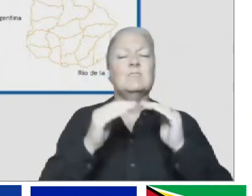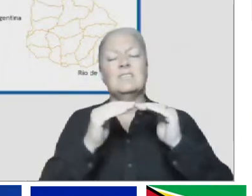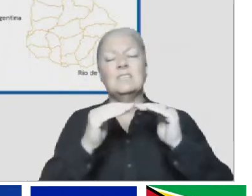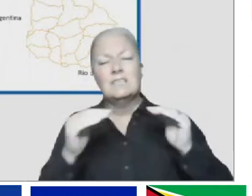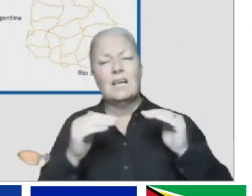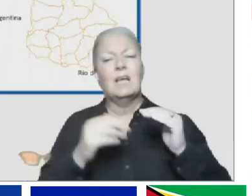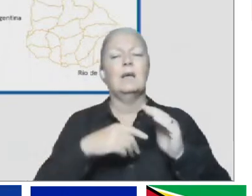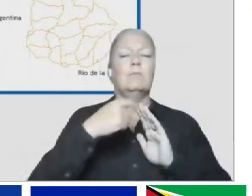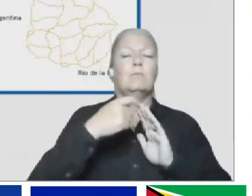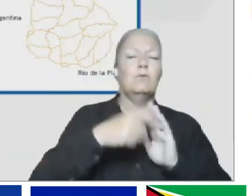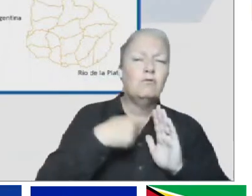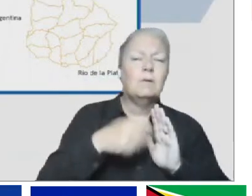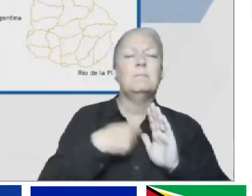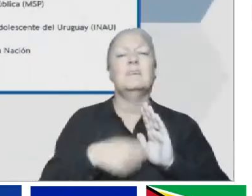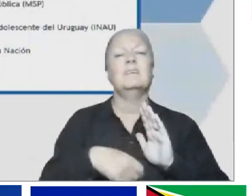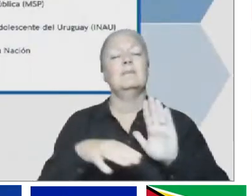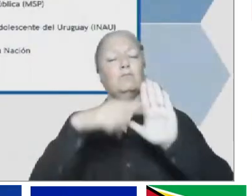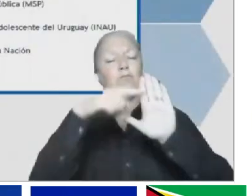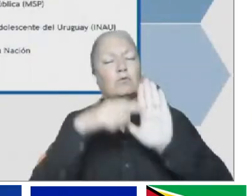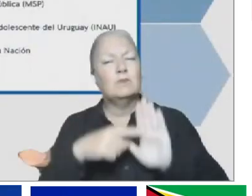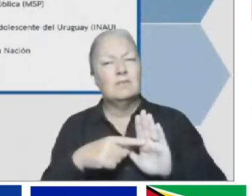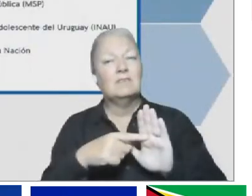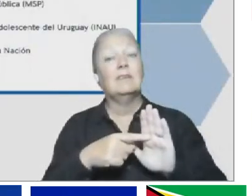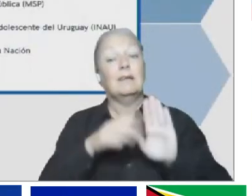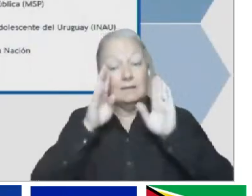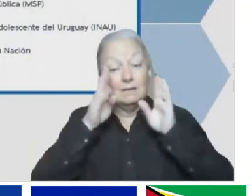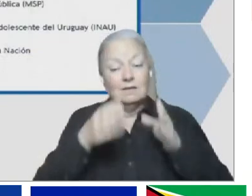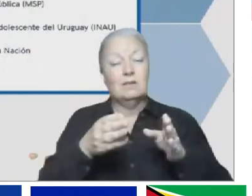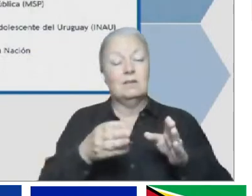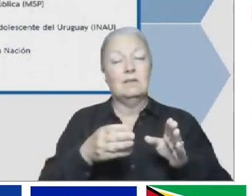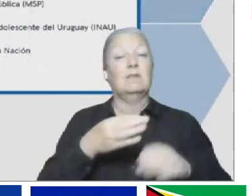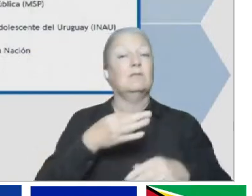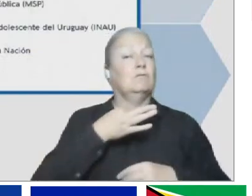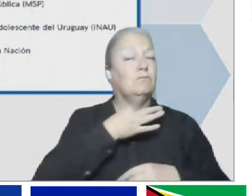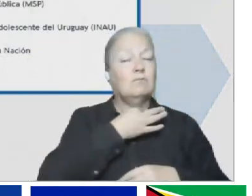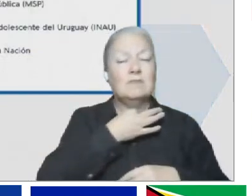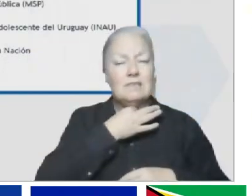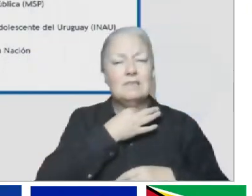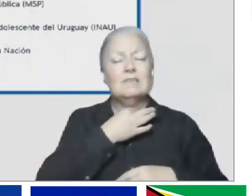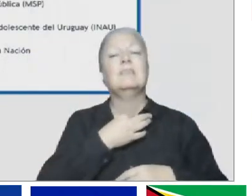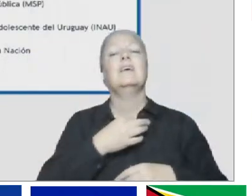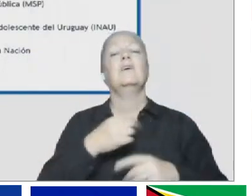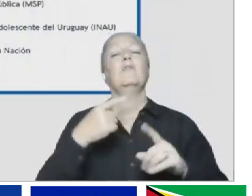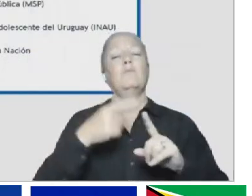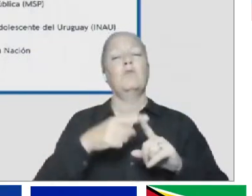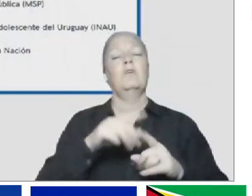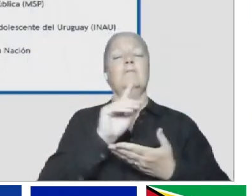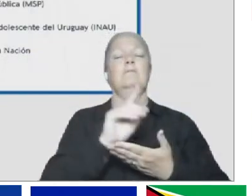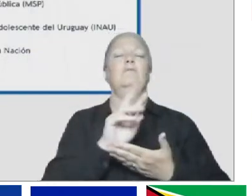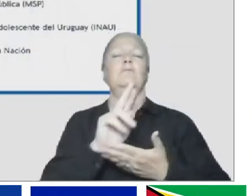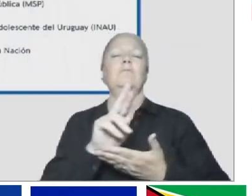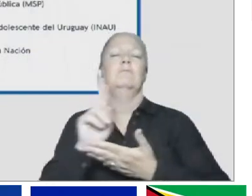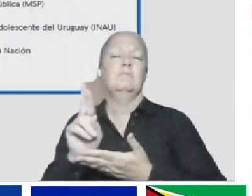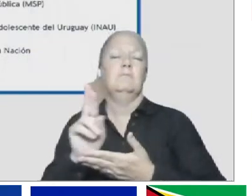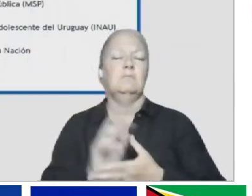risk and disaster reduction and management in the territory. As you may see in this